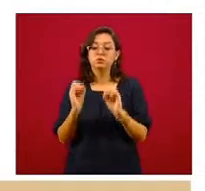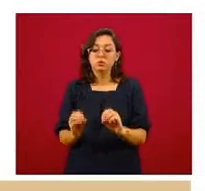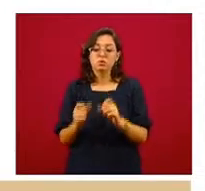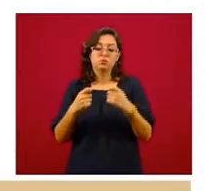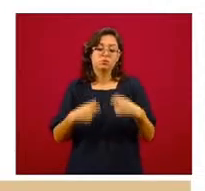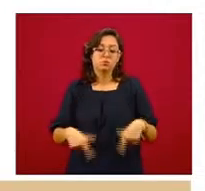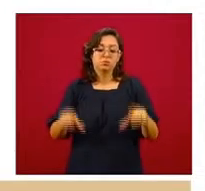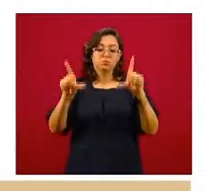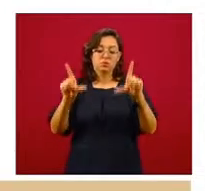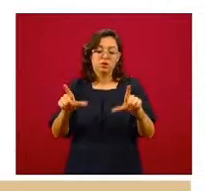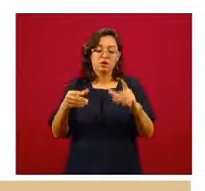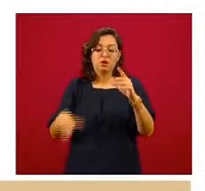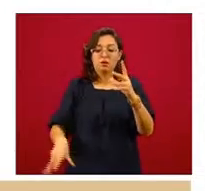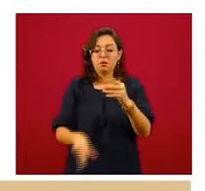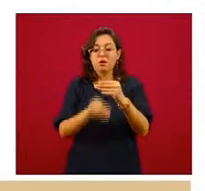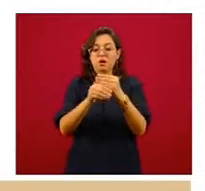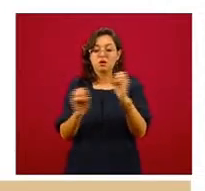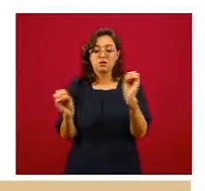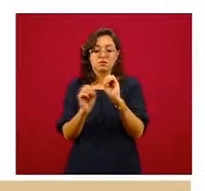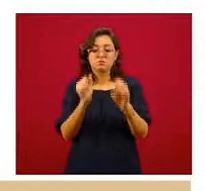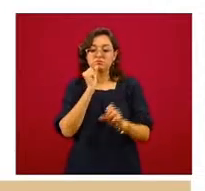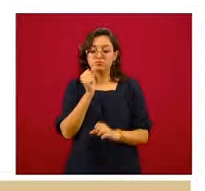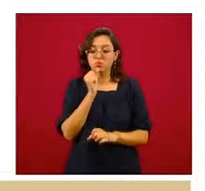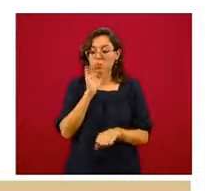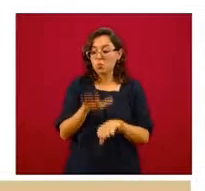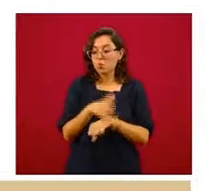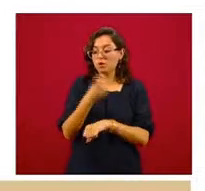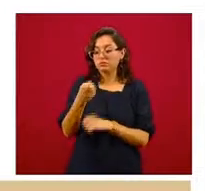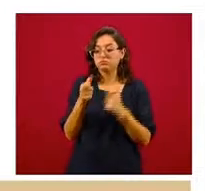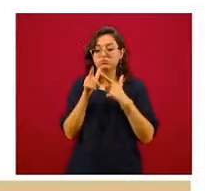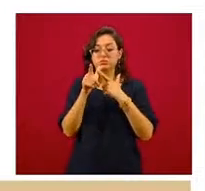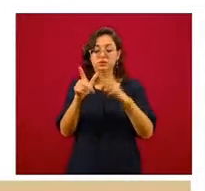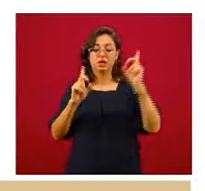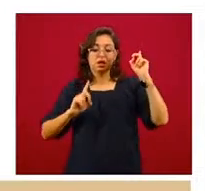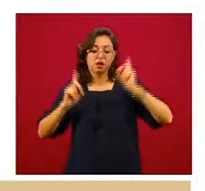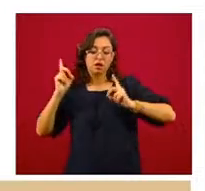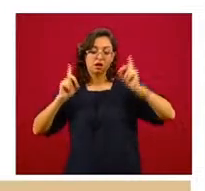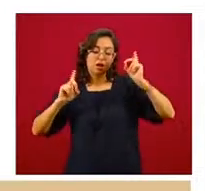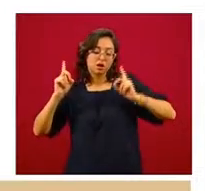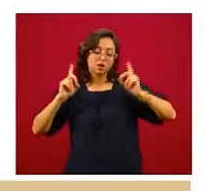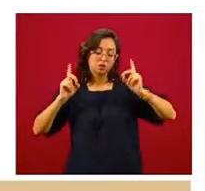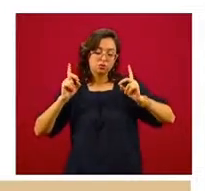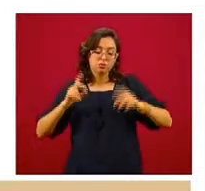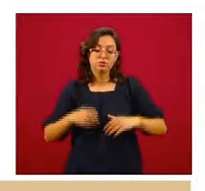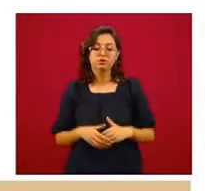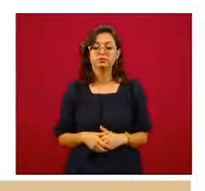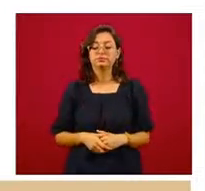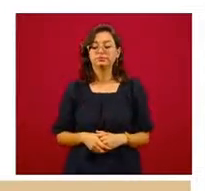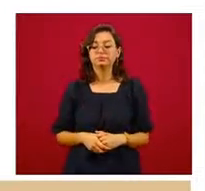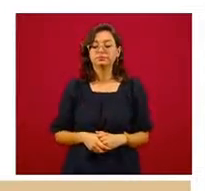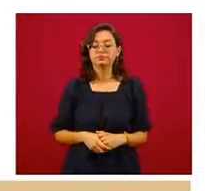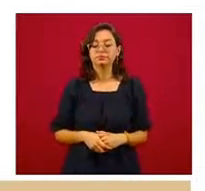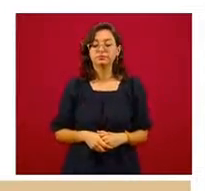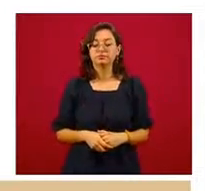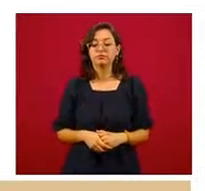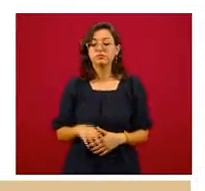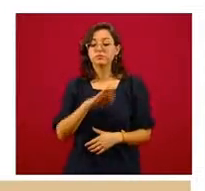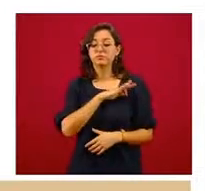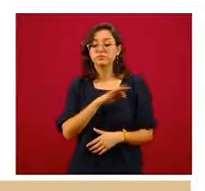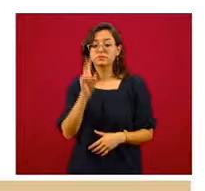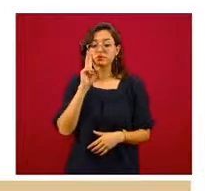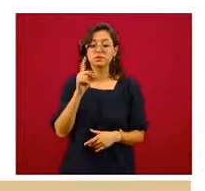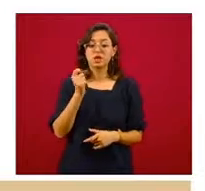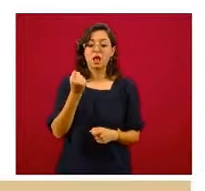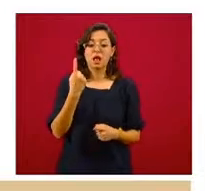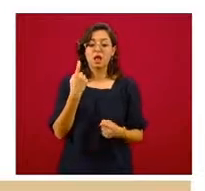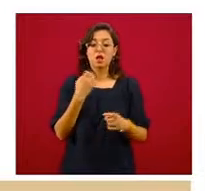certain entities have not yet reported the data or have not entered the information to the database. This is why we